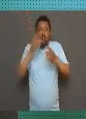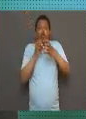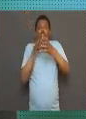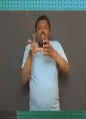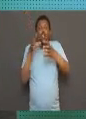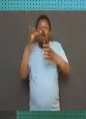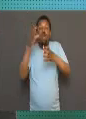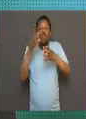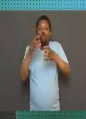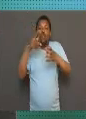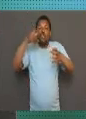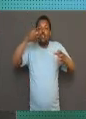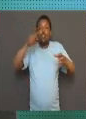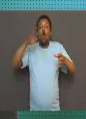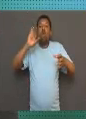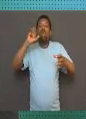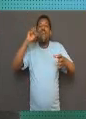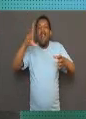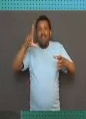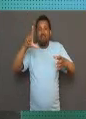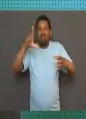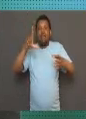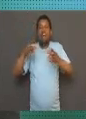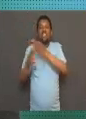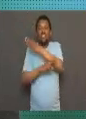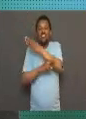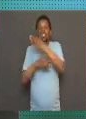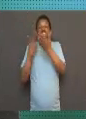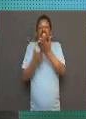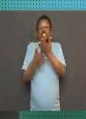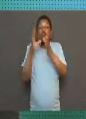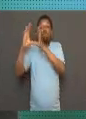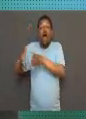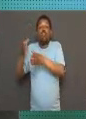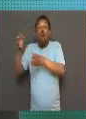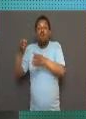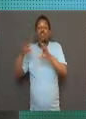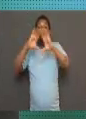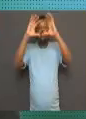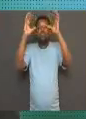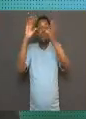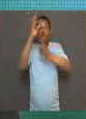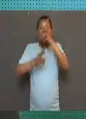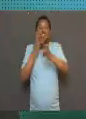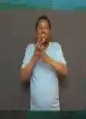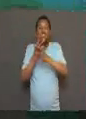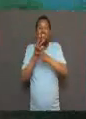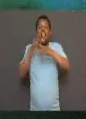regions, as these parts of the world lie on or around the